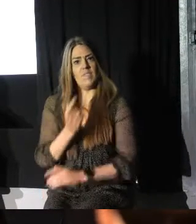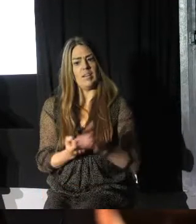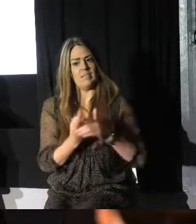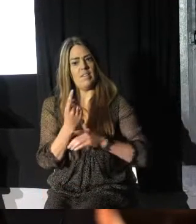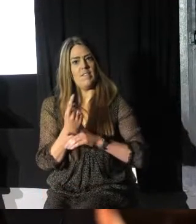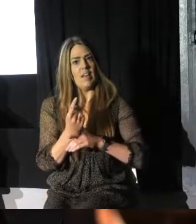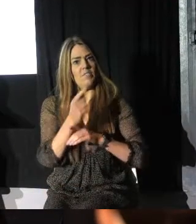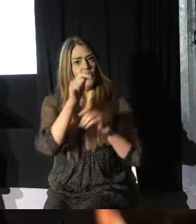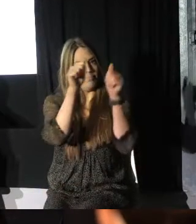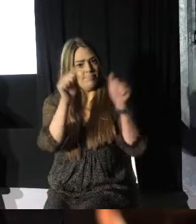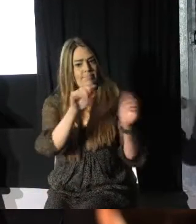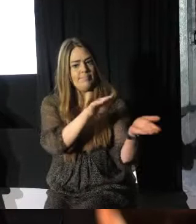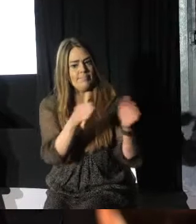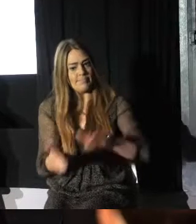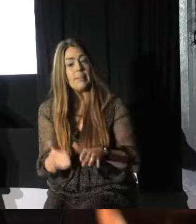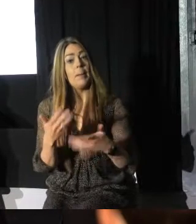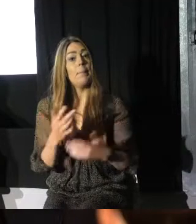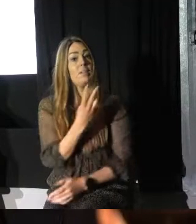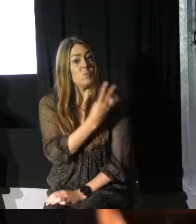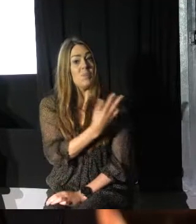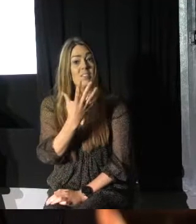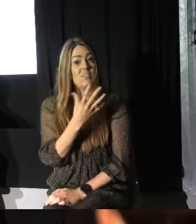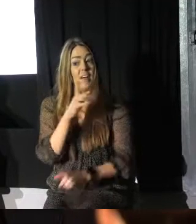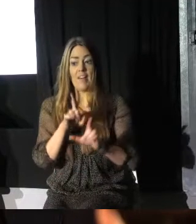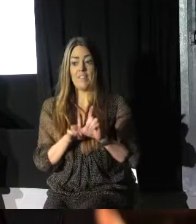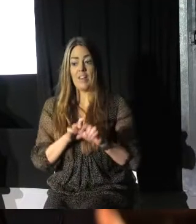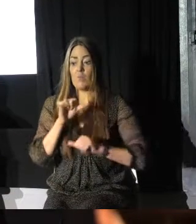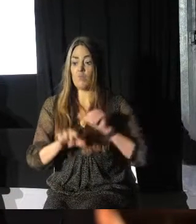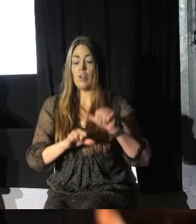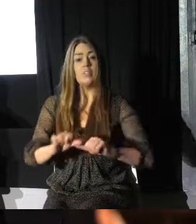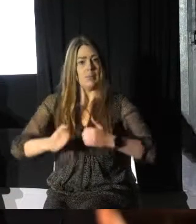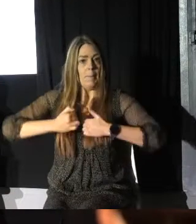was a 25-year process, which was my